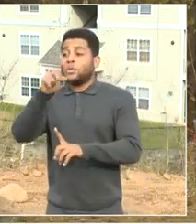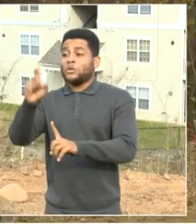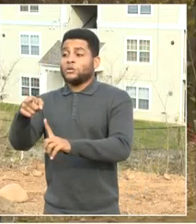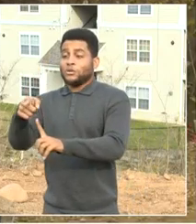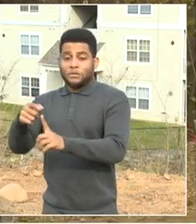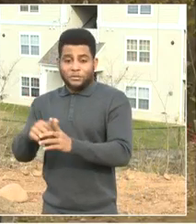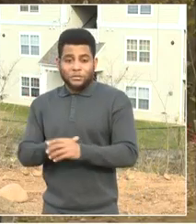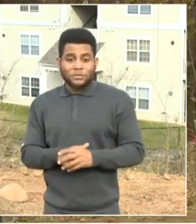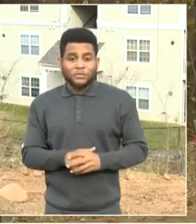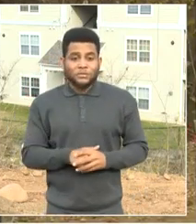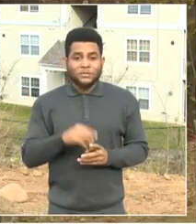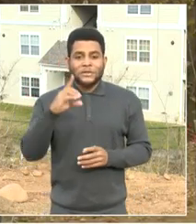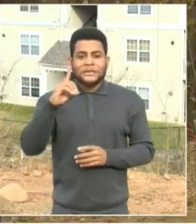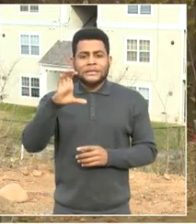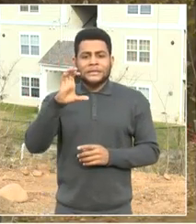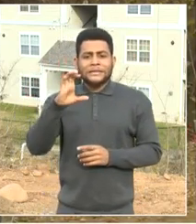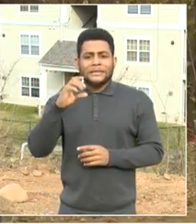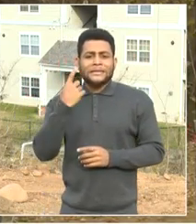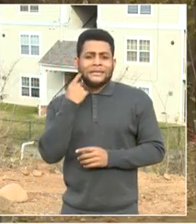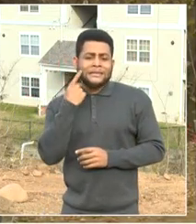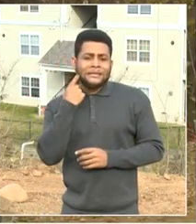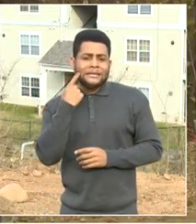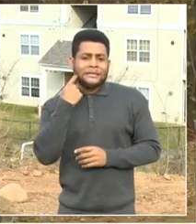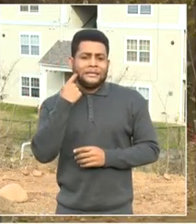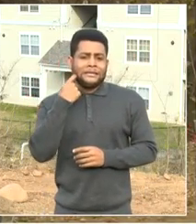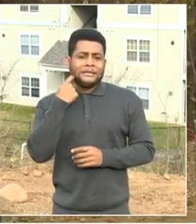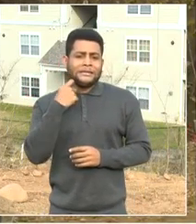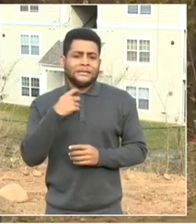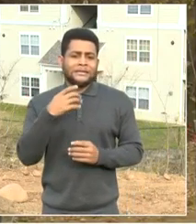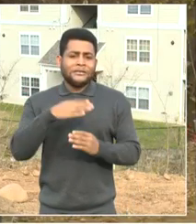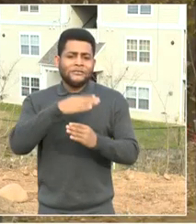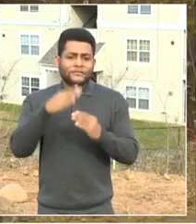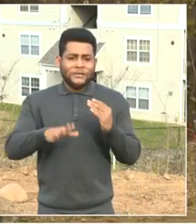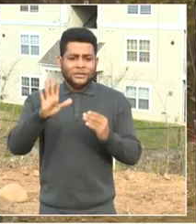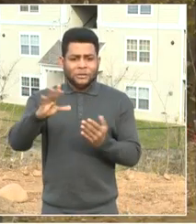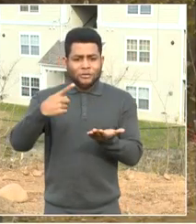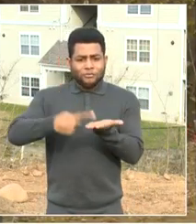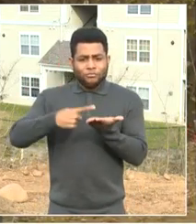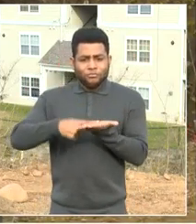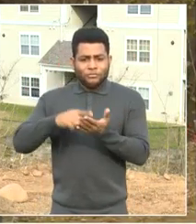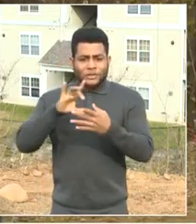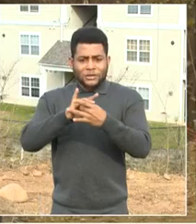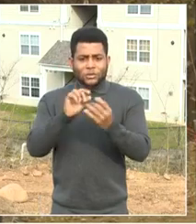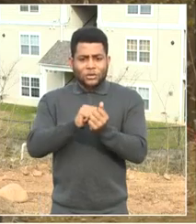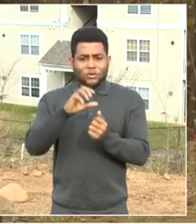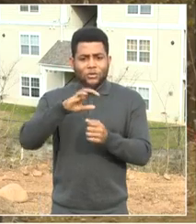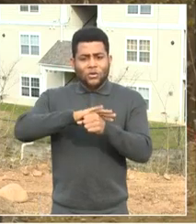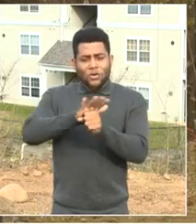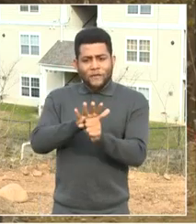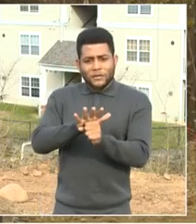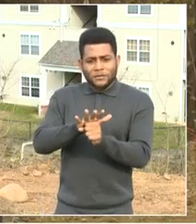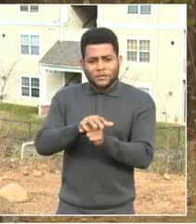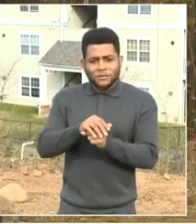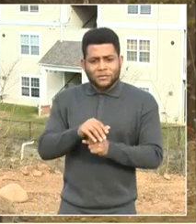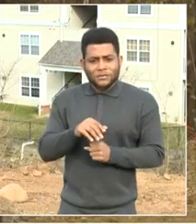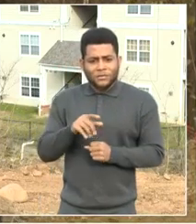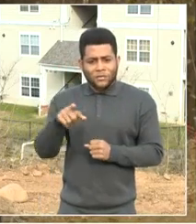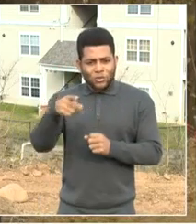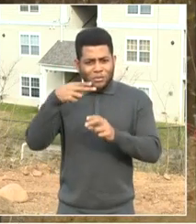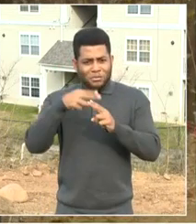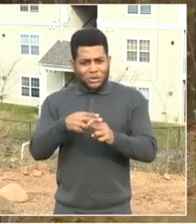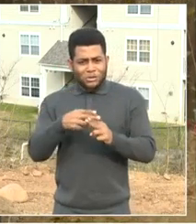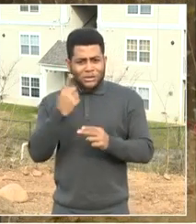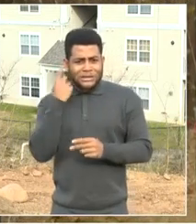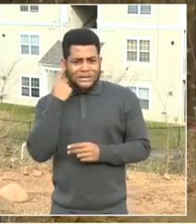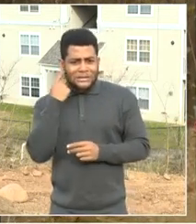HCMA on the COVID. Yesterday, you released data, the highest one-day total for new cases since the pandemic began more